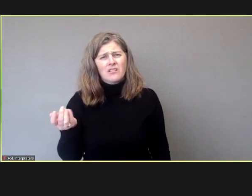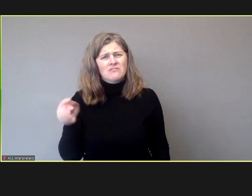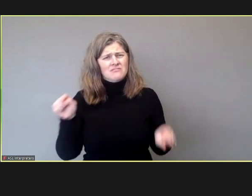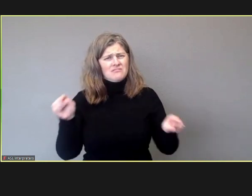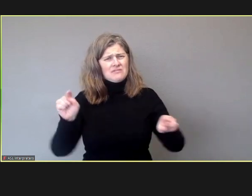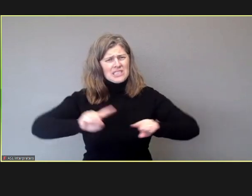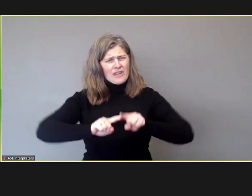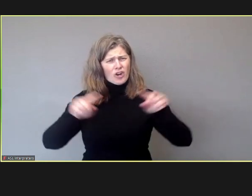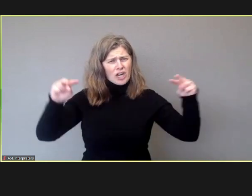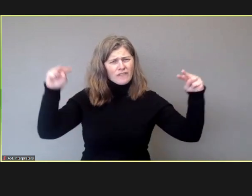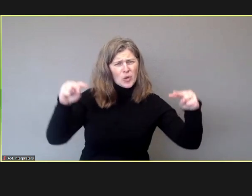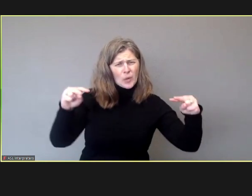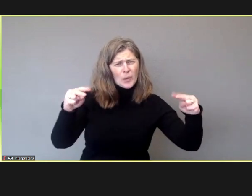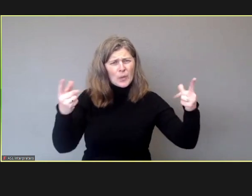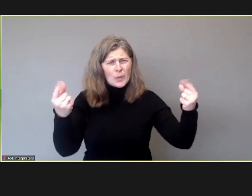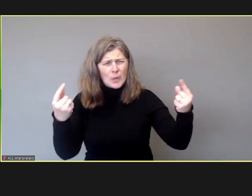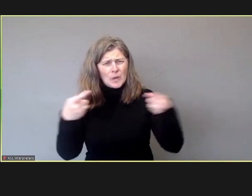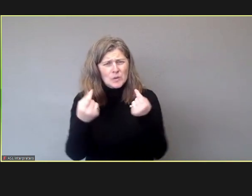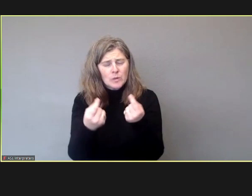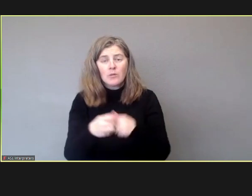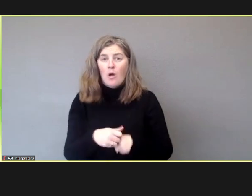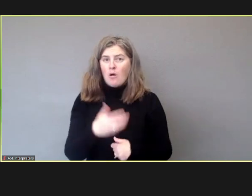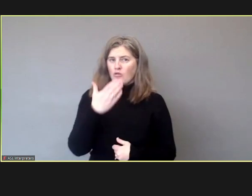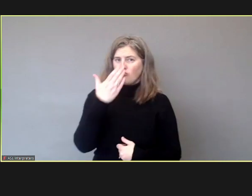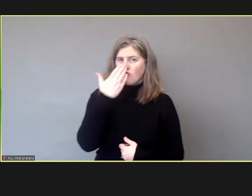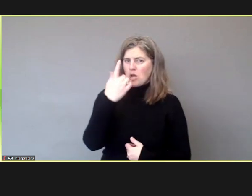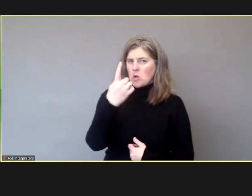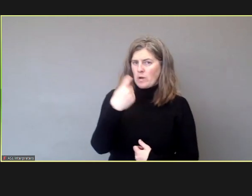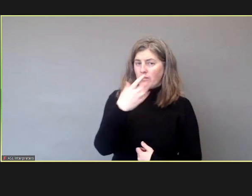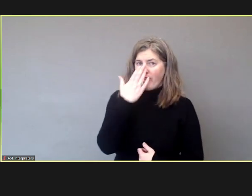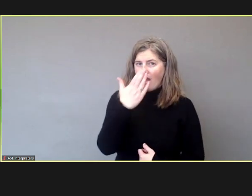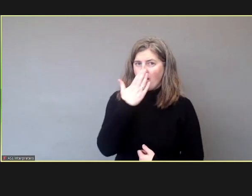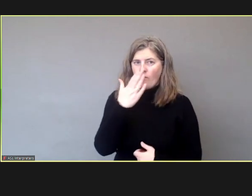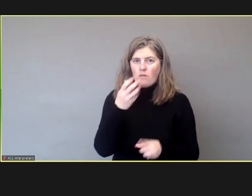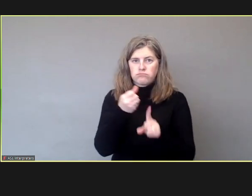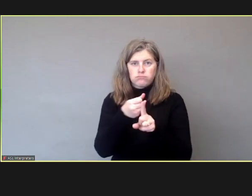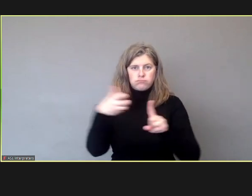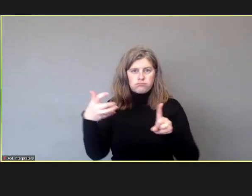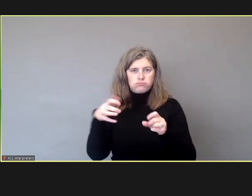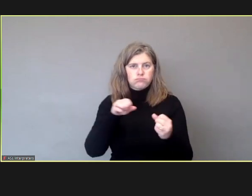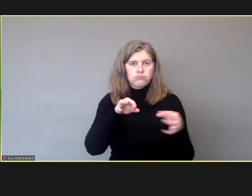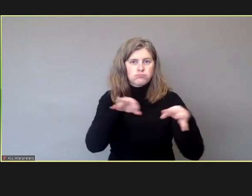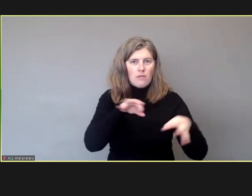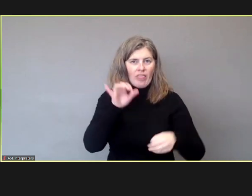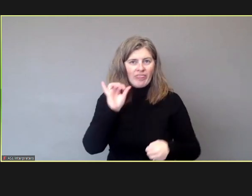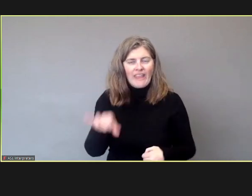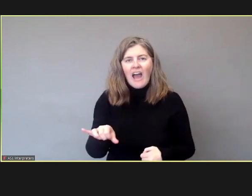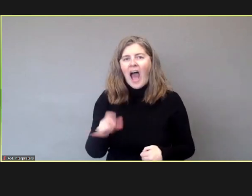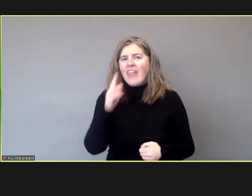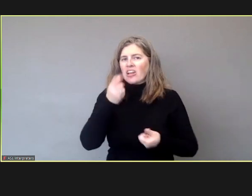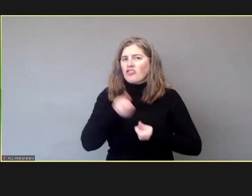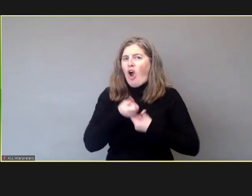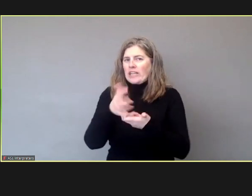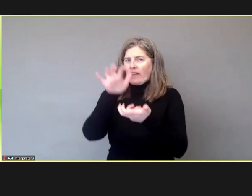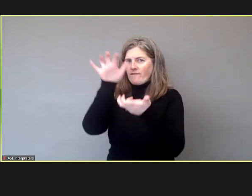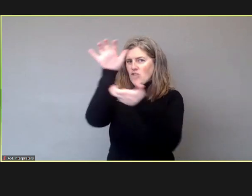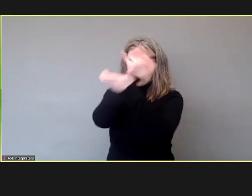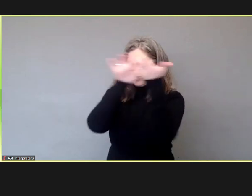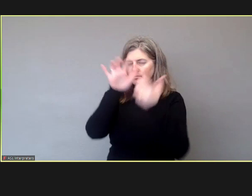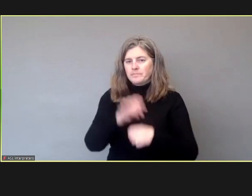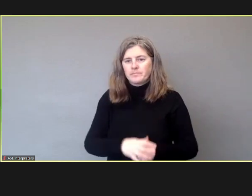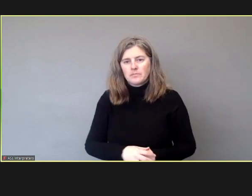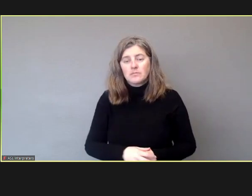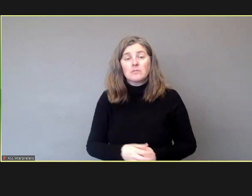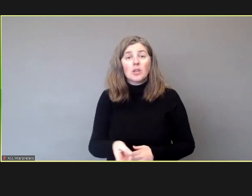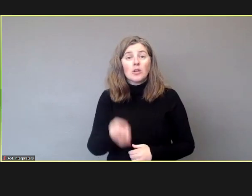Yeah, and so that's a great question, and I appreciate the opportunity to address it because I think it's caused a lot of confusion. And there's two